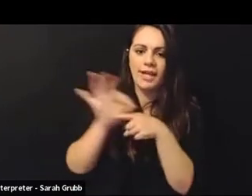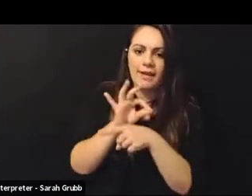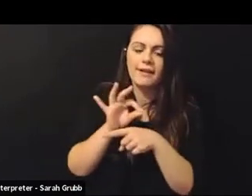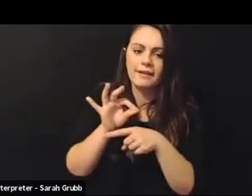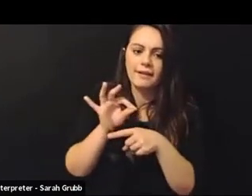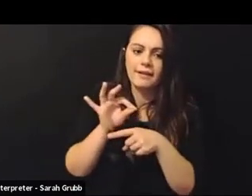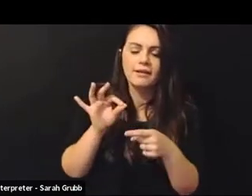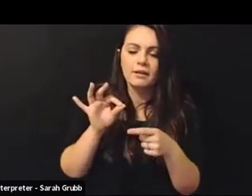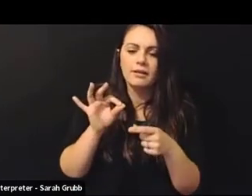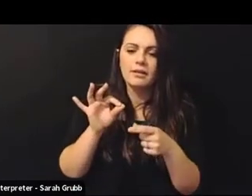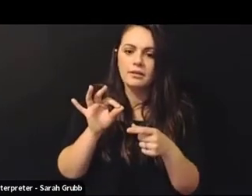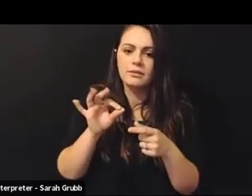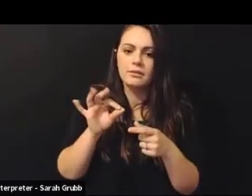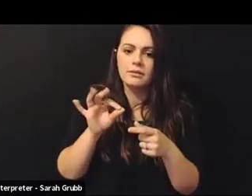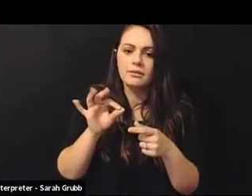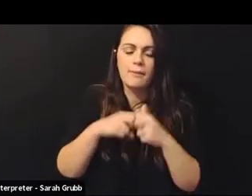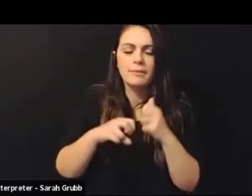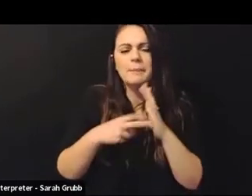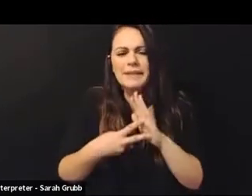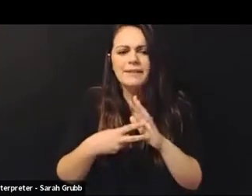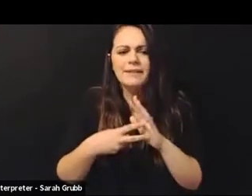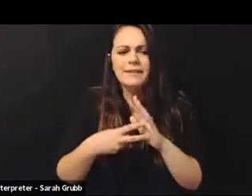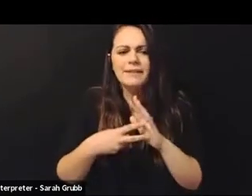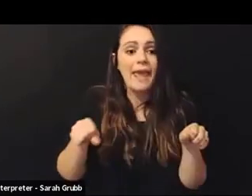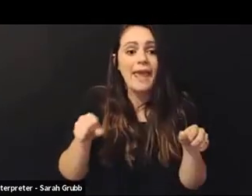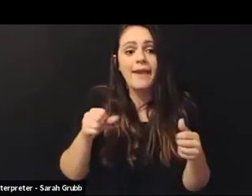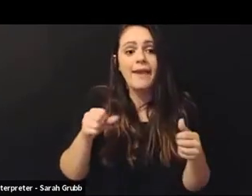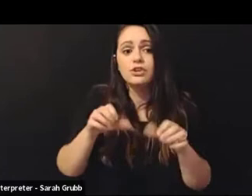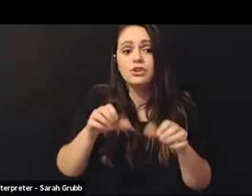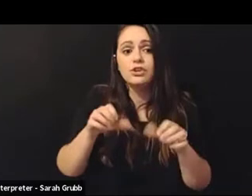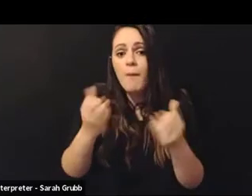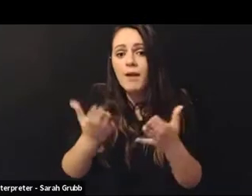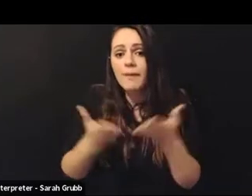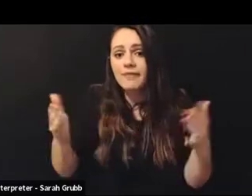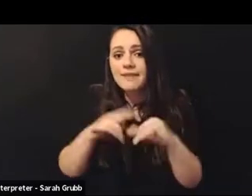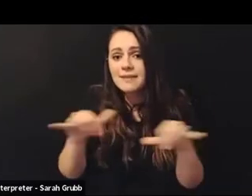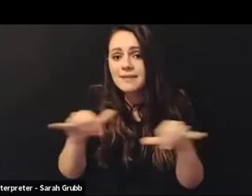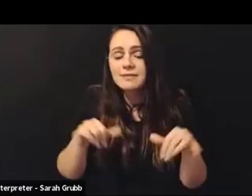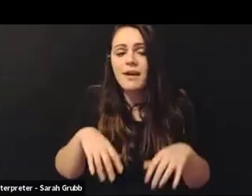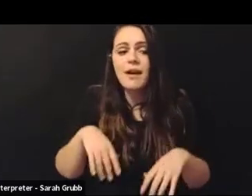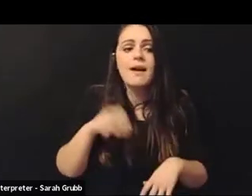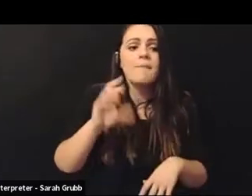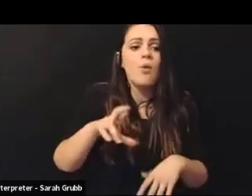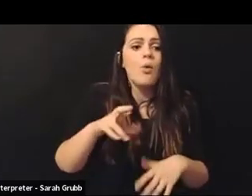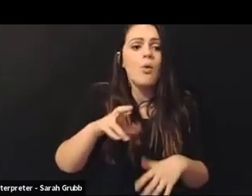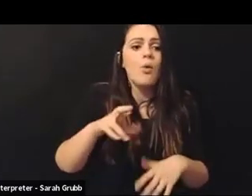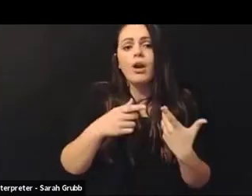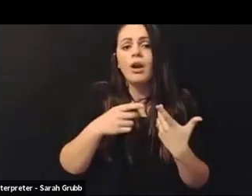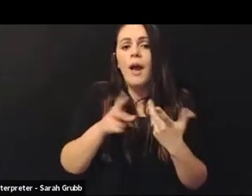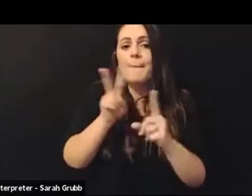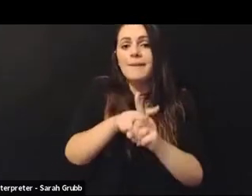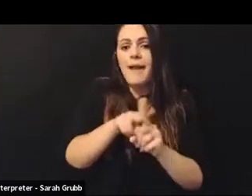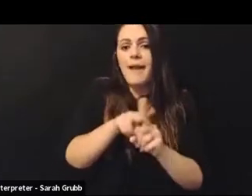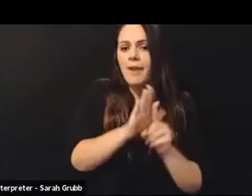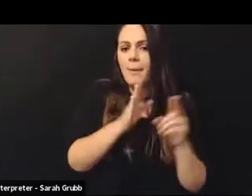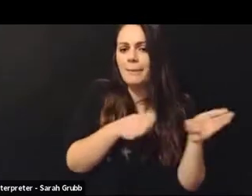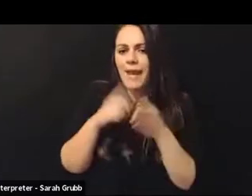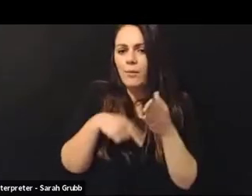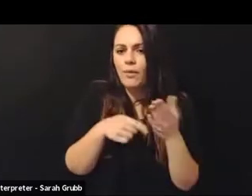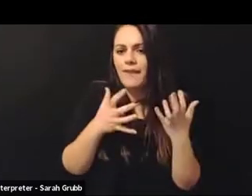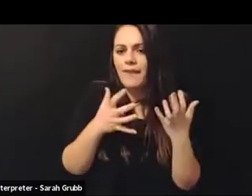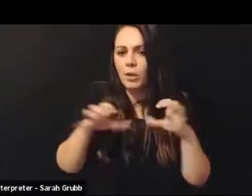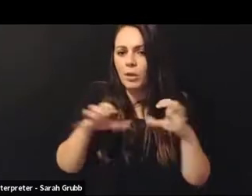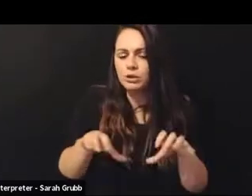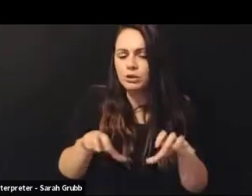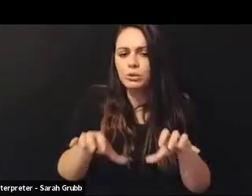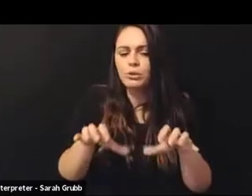to plan, and then implement something that you want to do. So kind of using those kind of higher level brain activities.